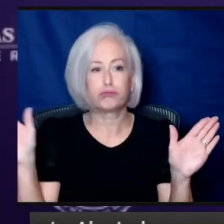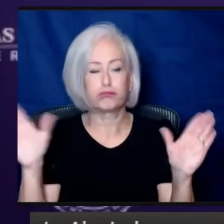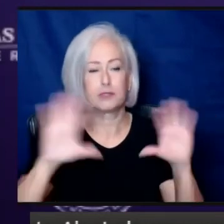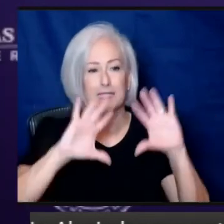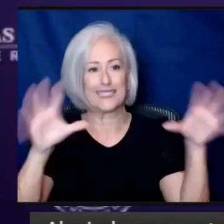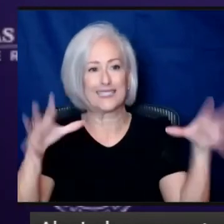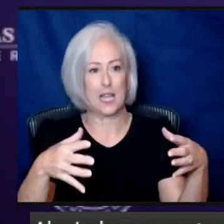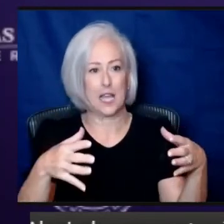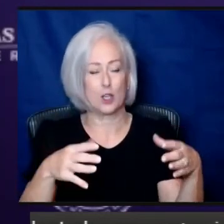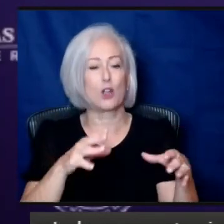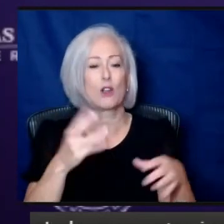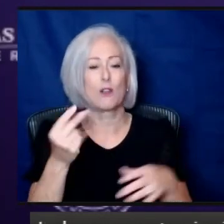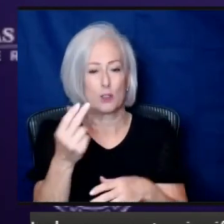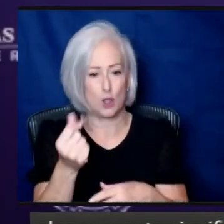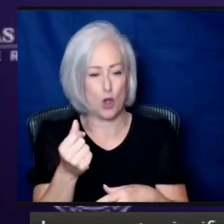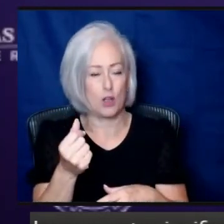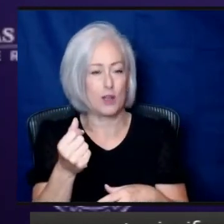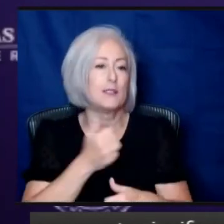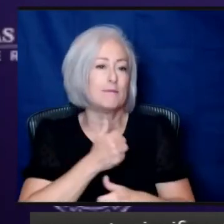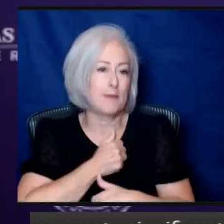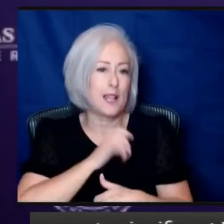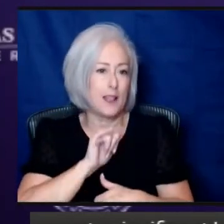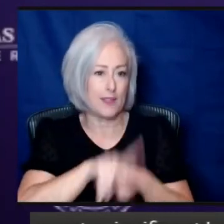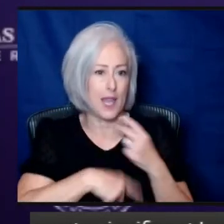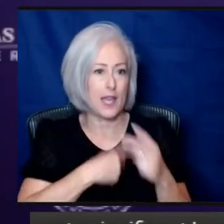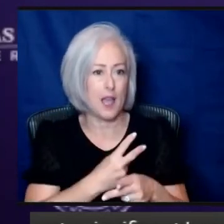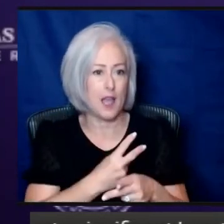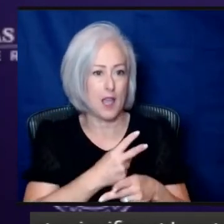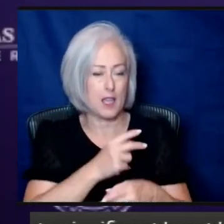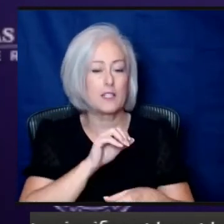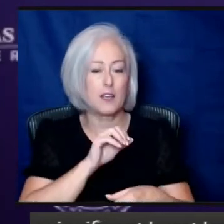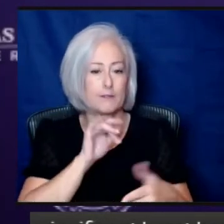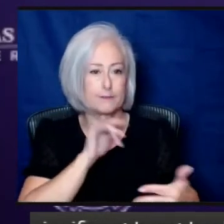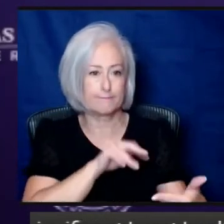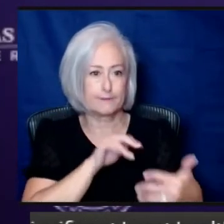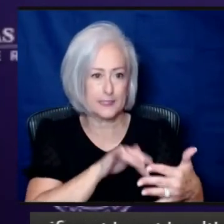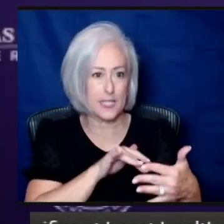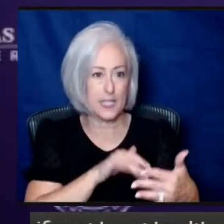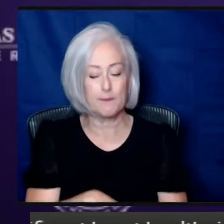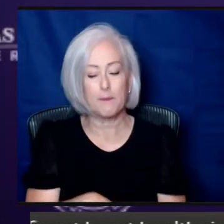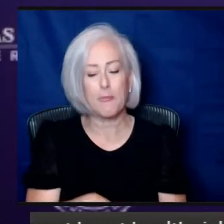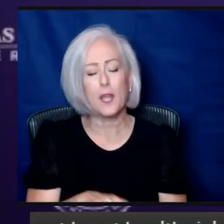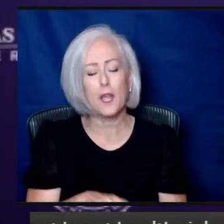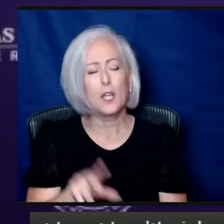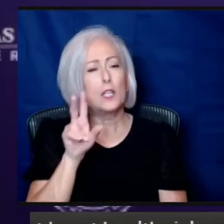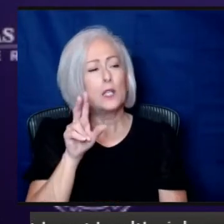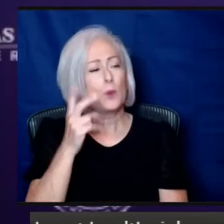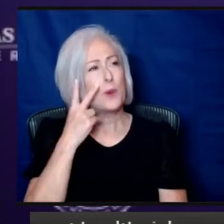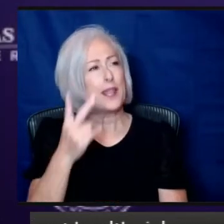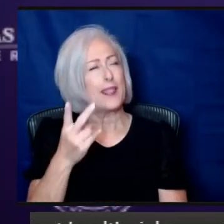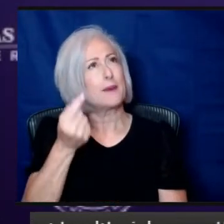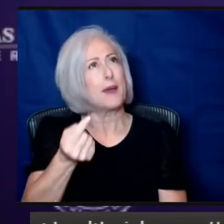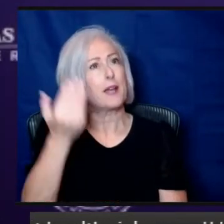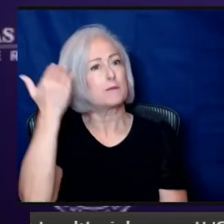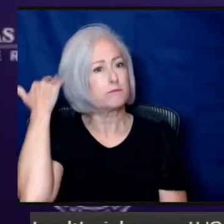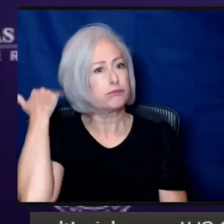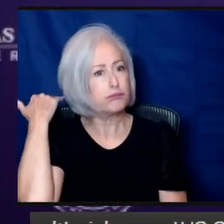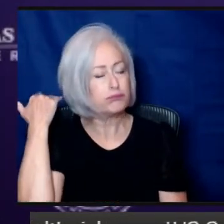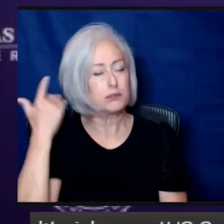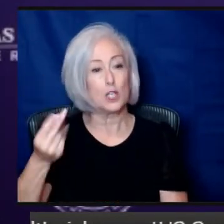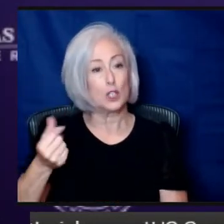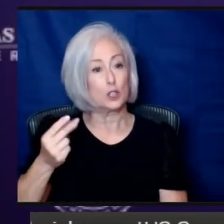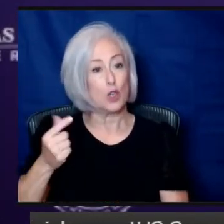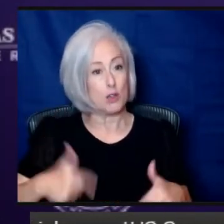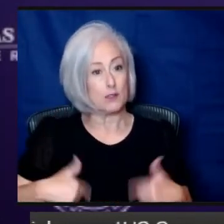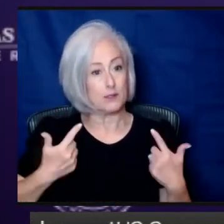done. I also think that looking at the benefits, dogs have been living with us for so long, and looking at how they can